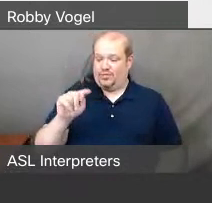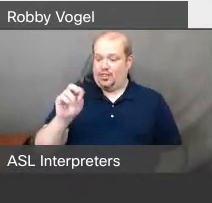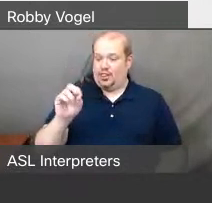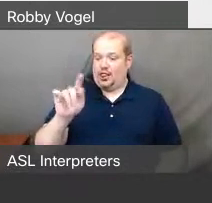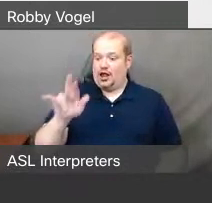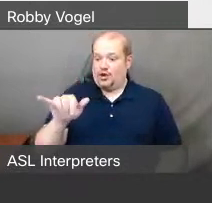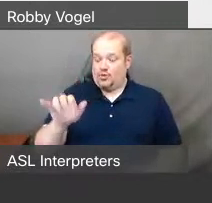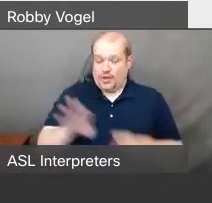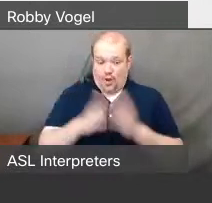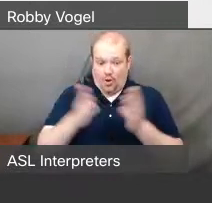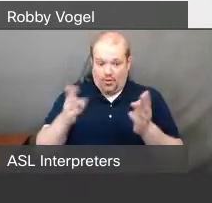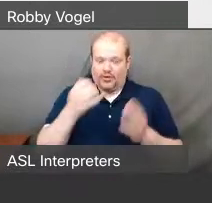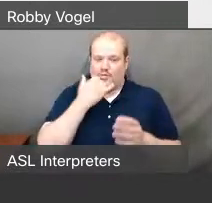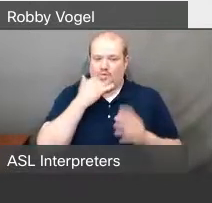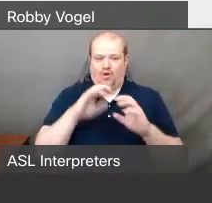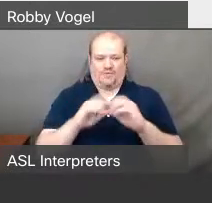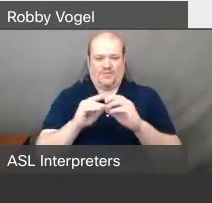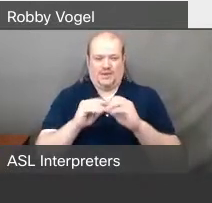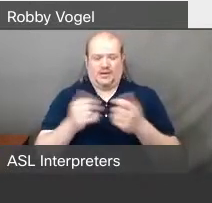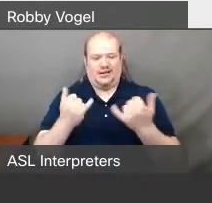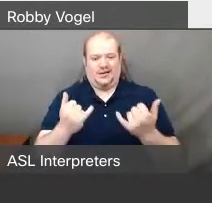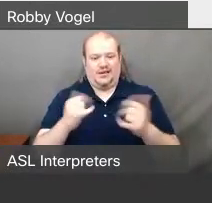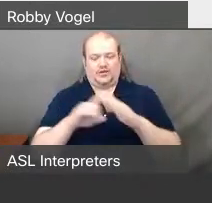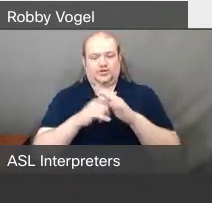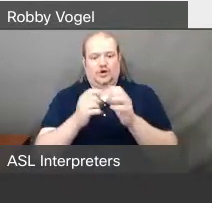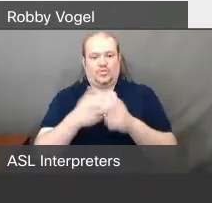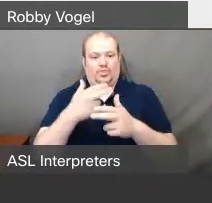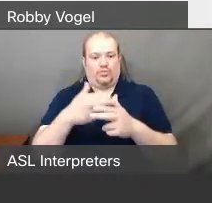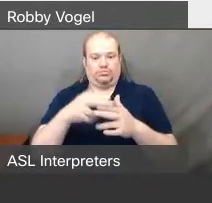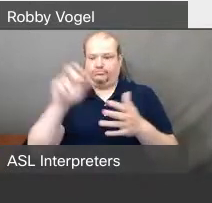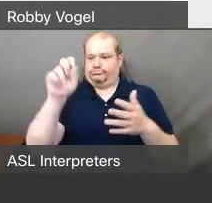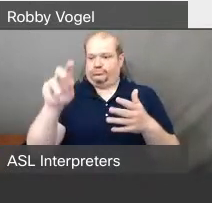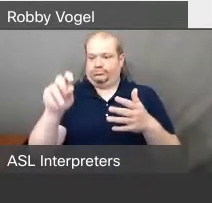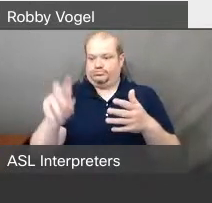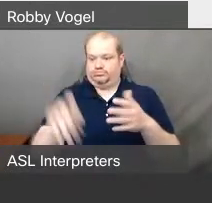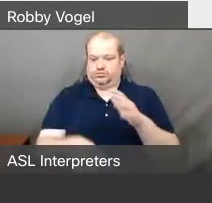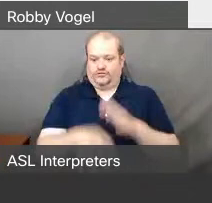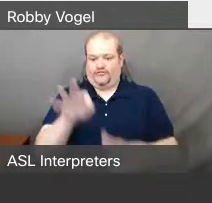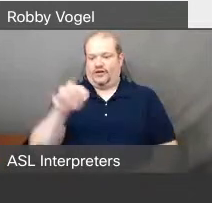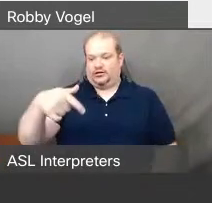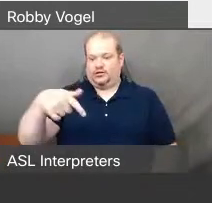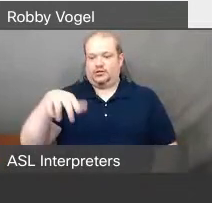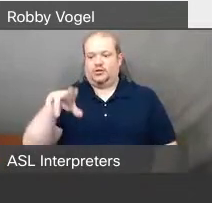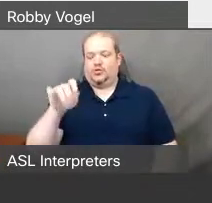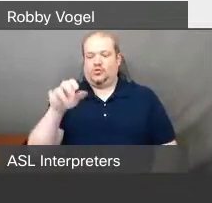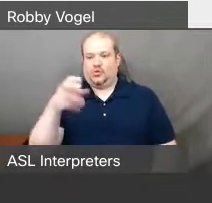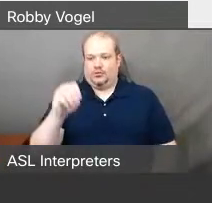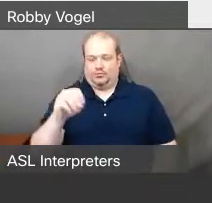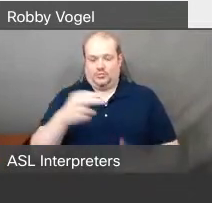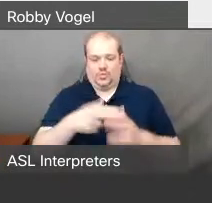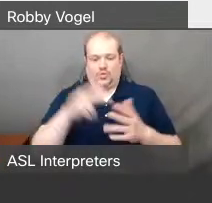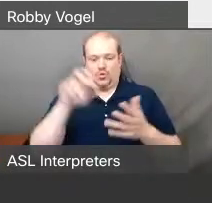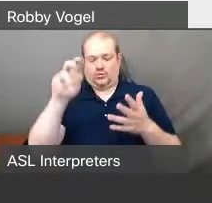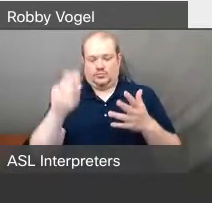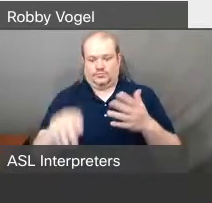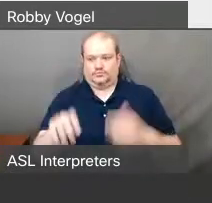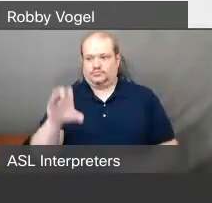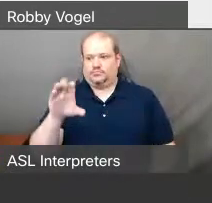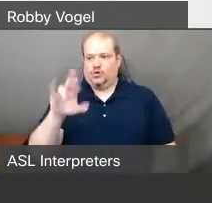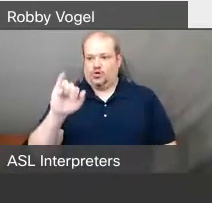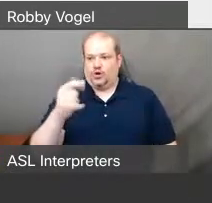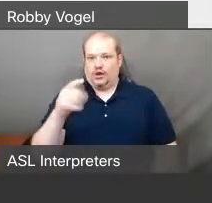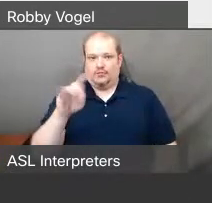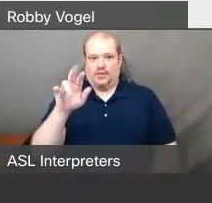meeting. With that, let's go ahead and start with a roll call and finding of a quorum. Roll call. Craig